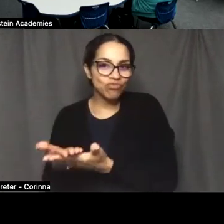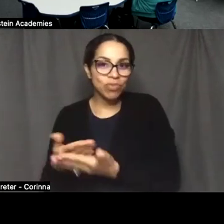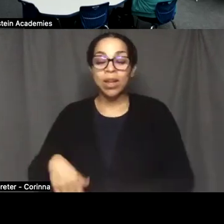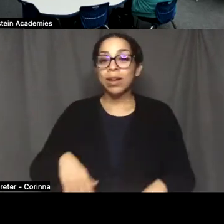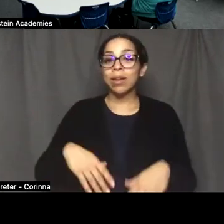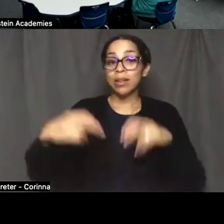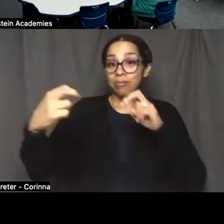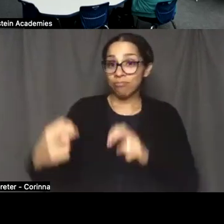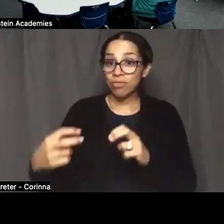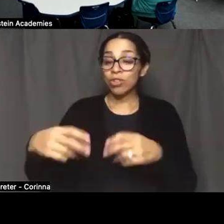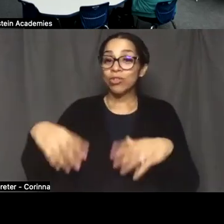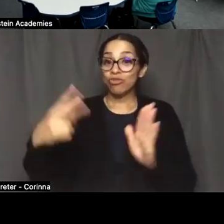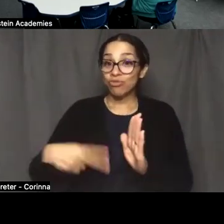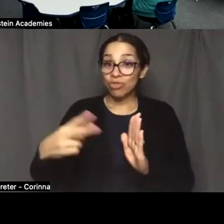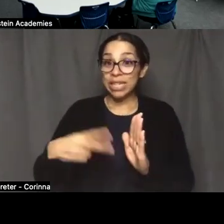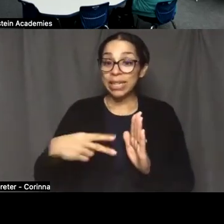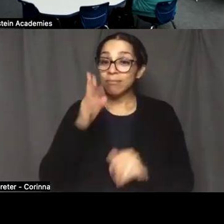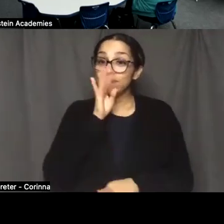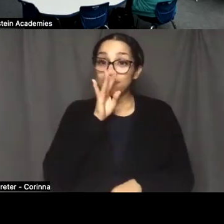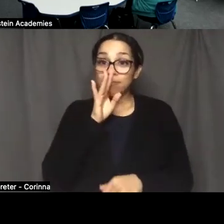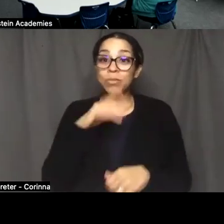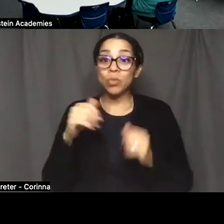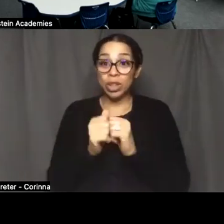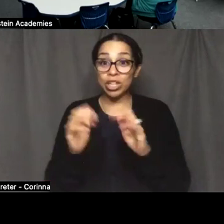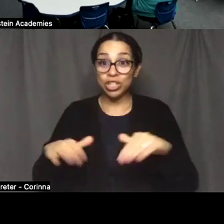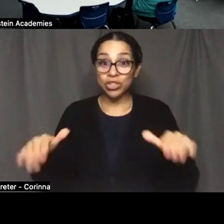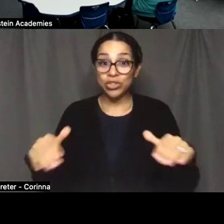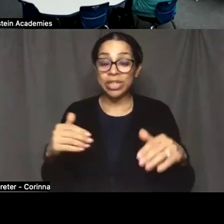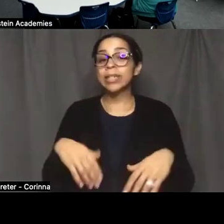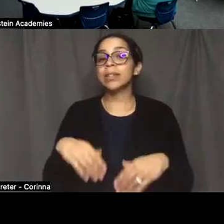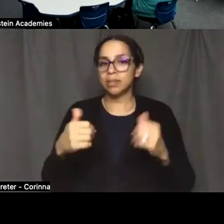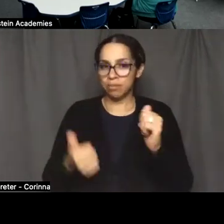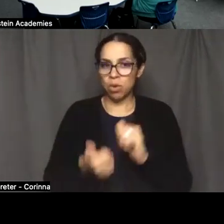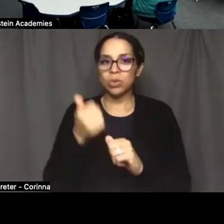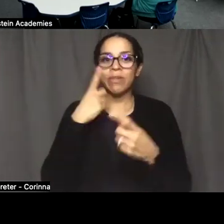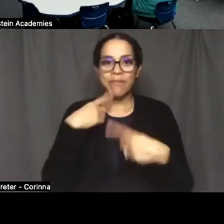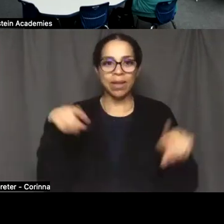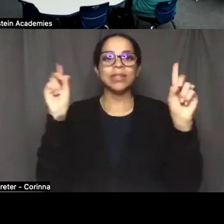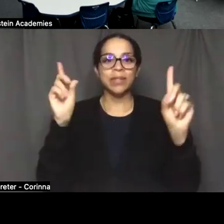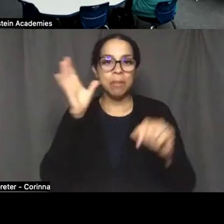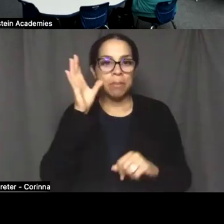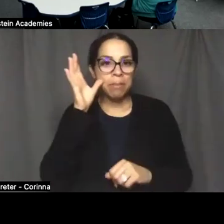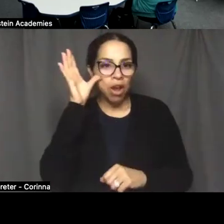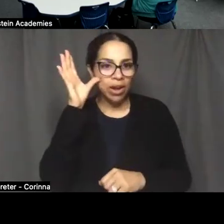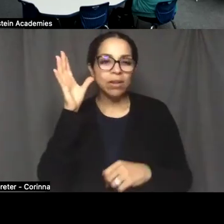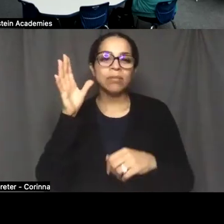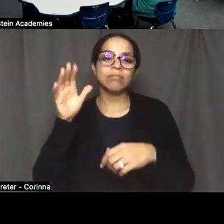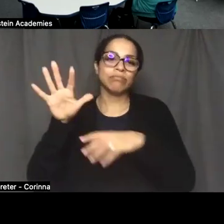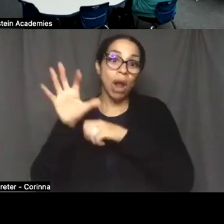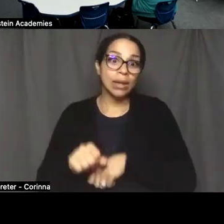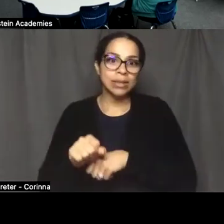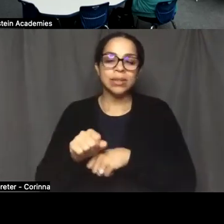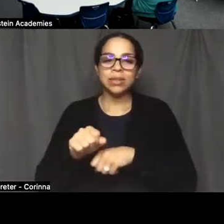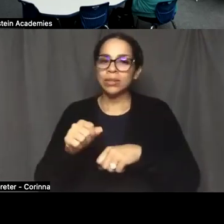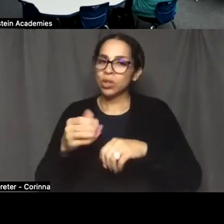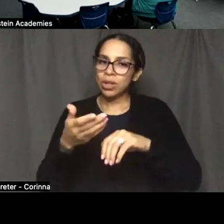the single most effective parent practice for enhancing language and literacy development. It doesn't matter what language you're reading